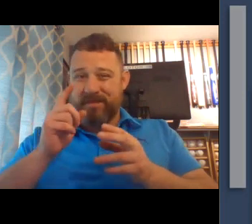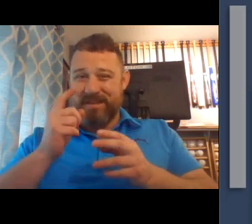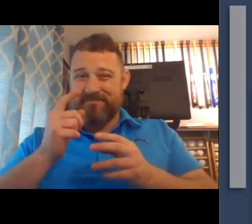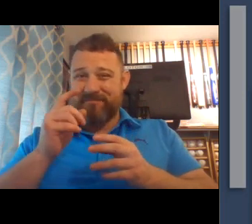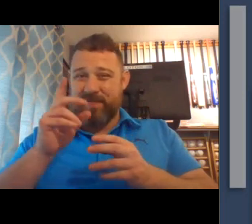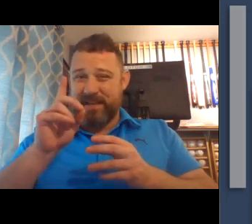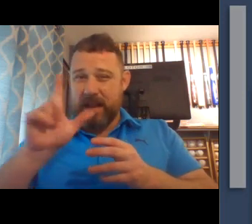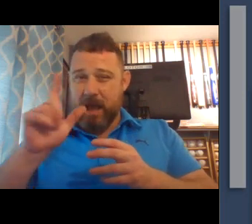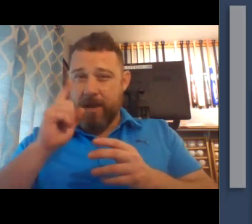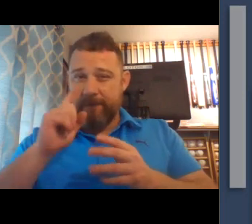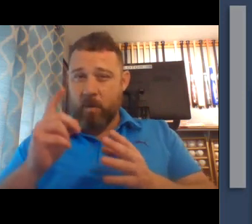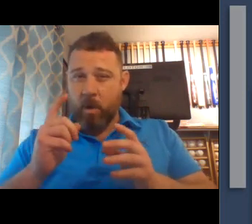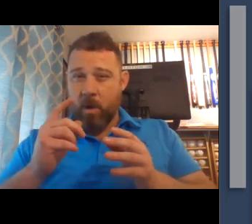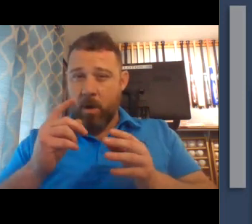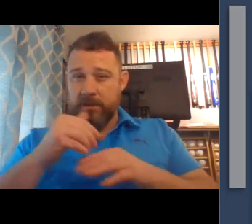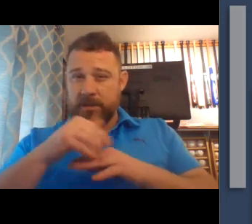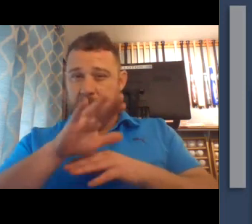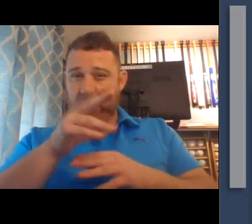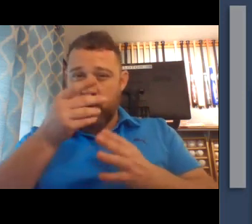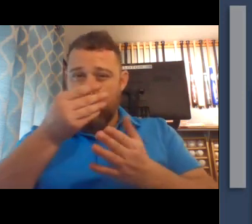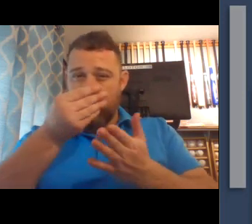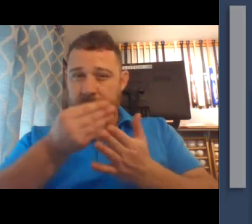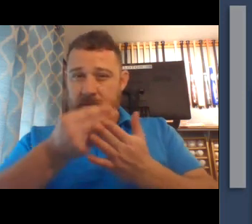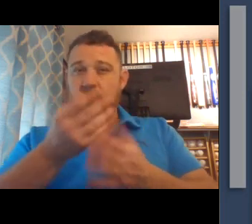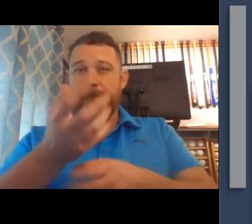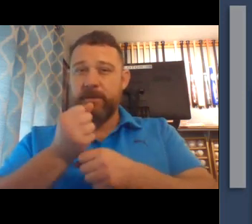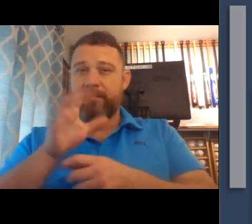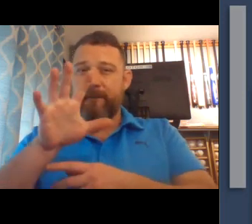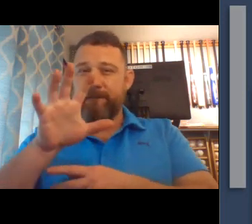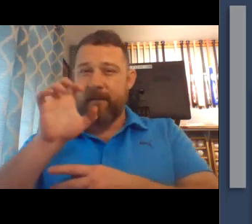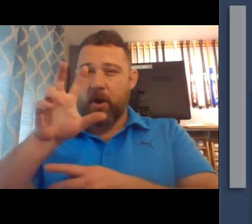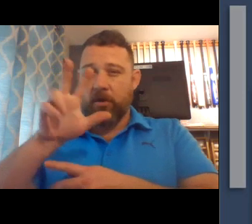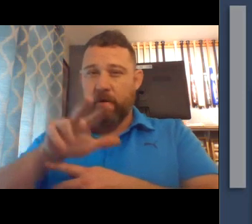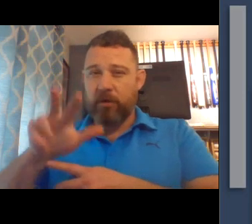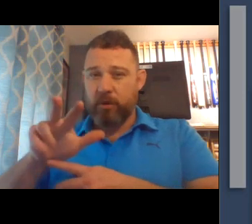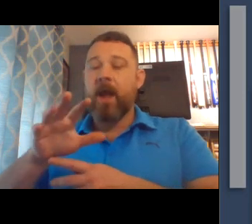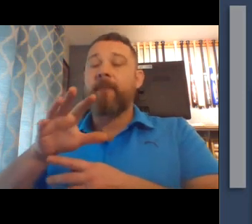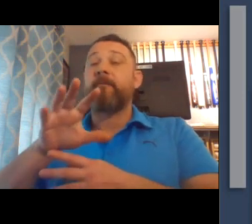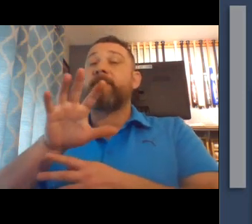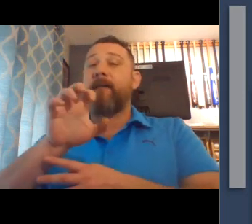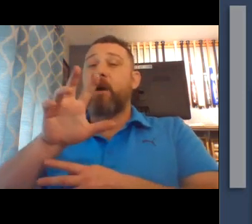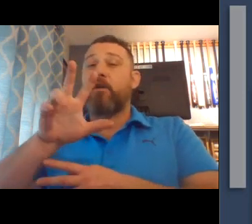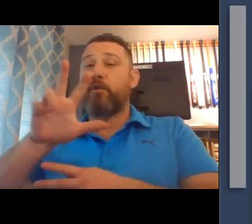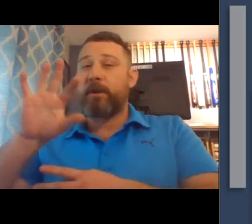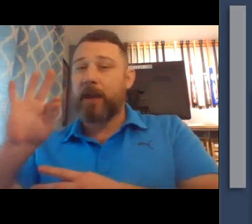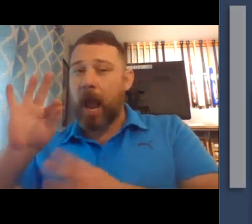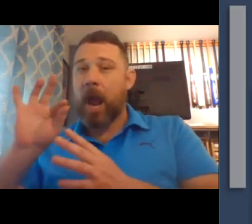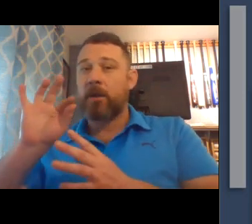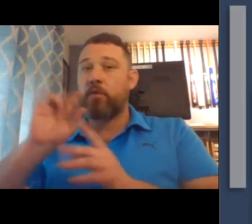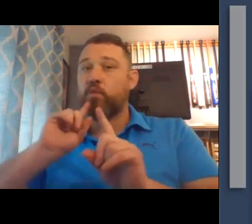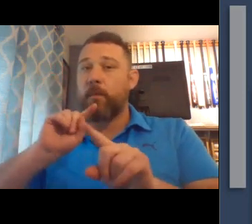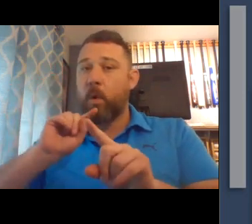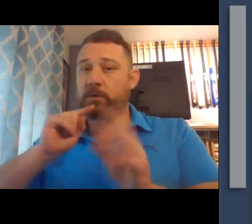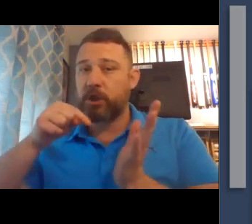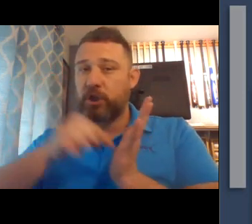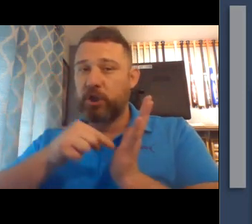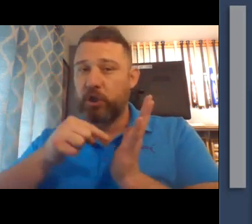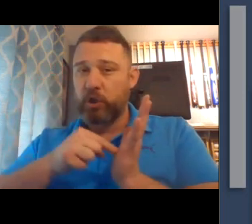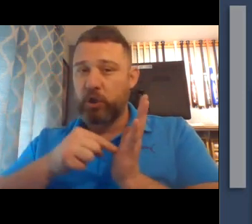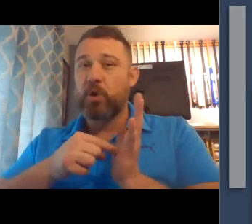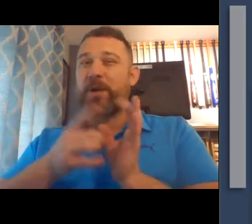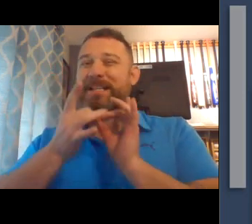expenditure reports. We have received 533 of the 539 reports due. We're continuing to work with the